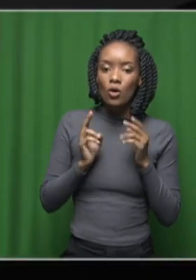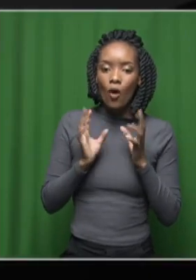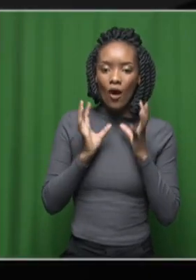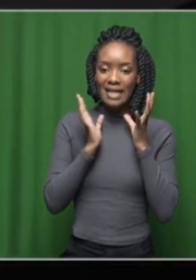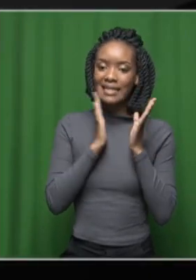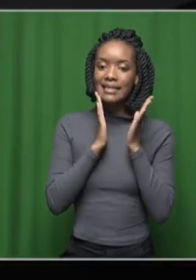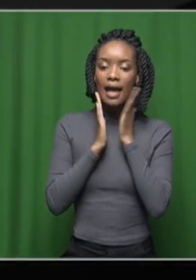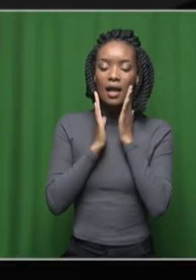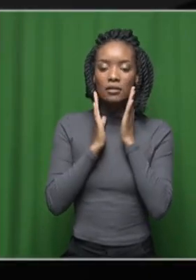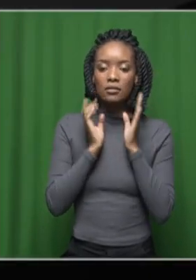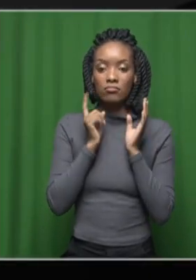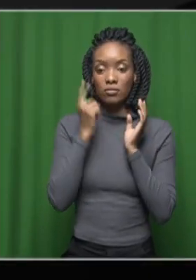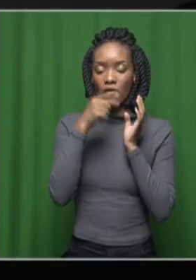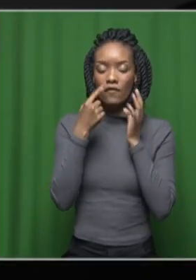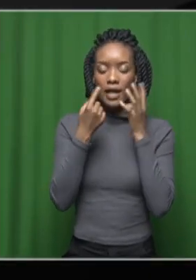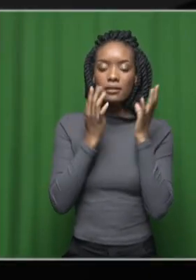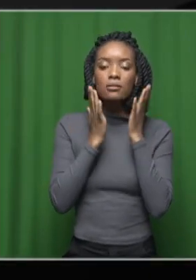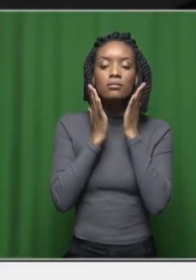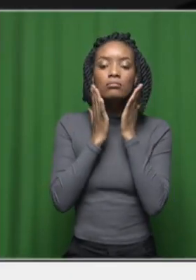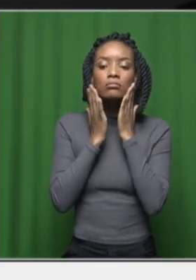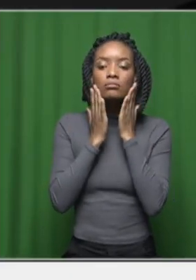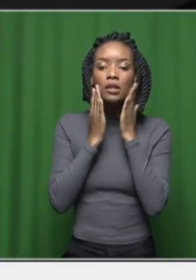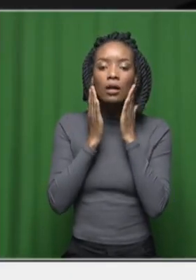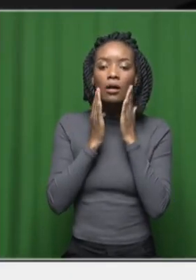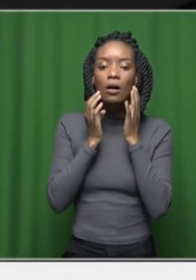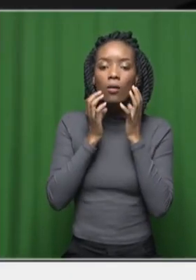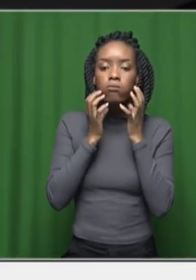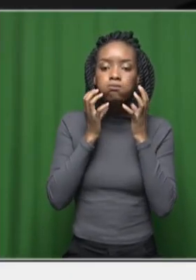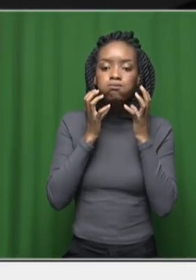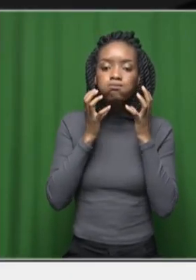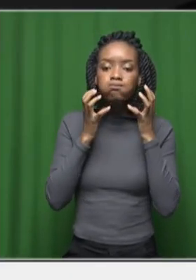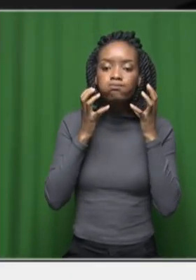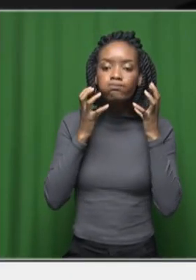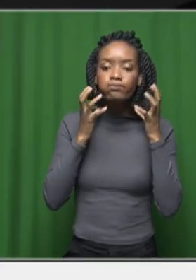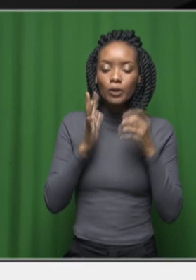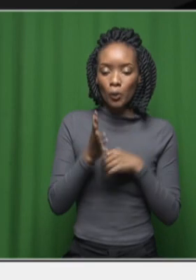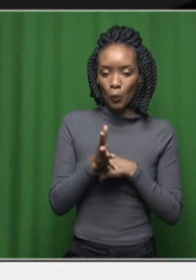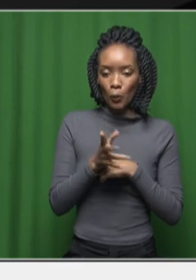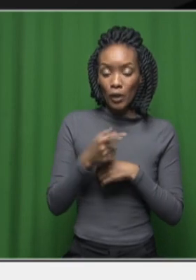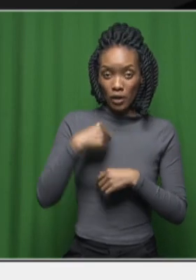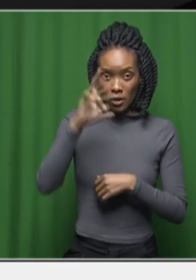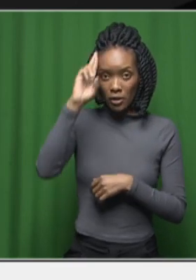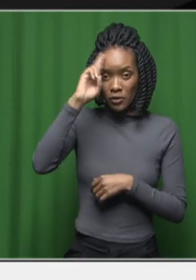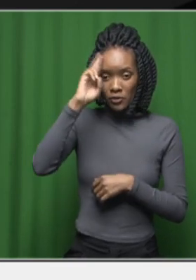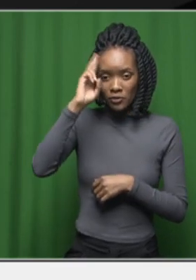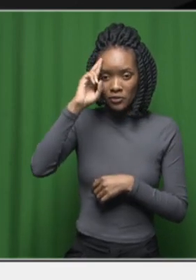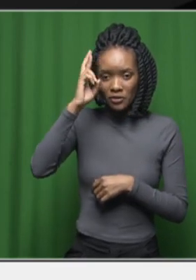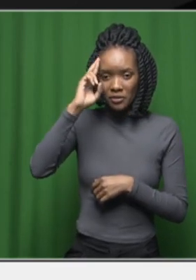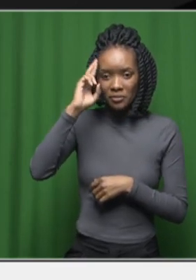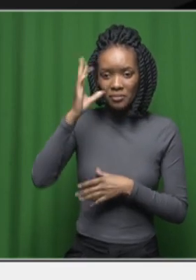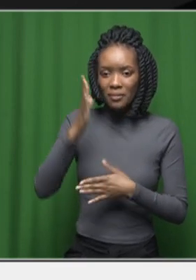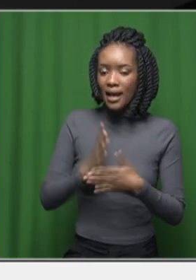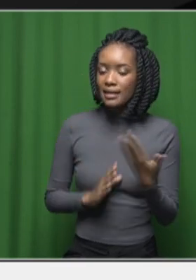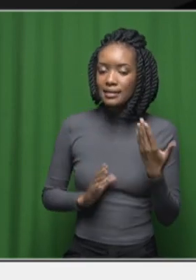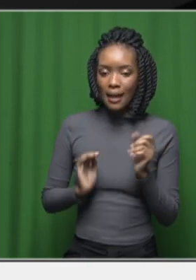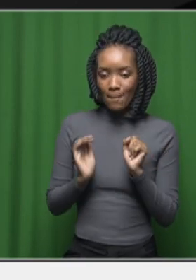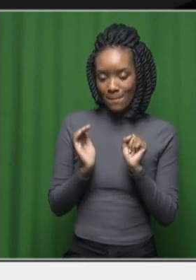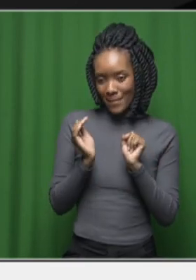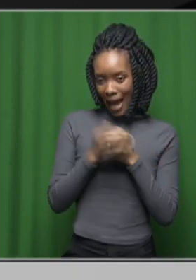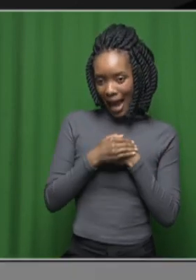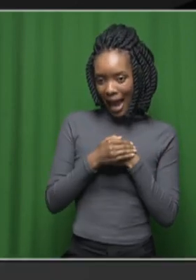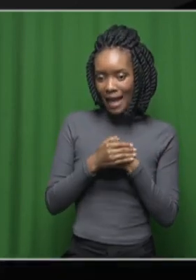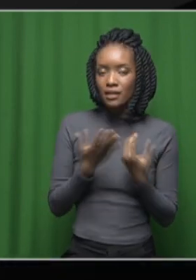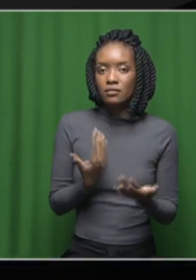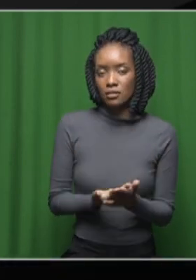face. And just to remember that quite a lot of mumps may be asymptomatic. So you may have mumps